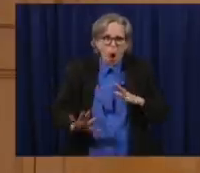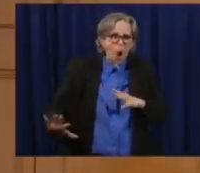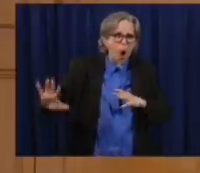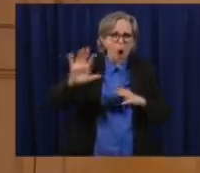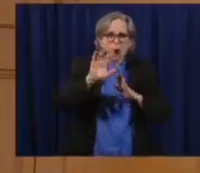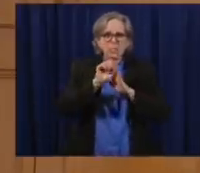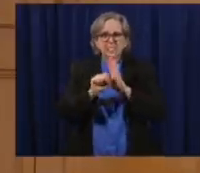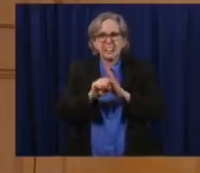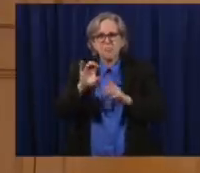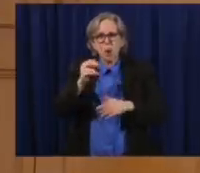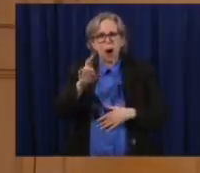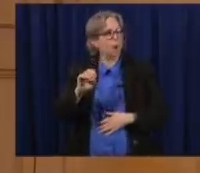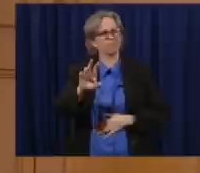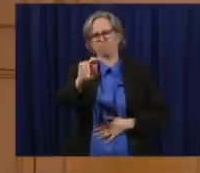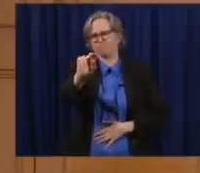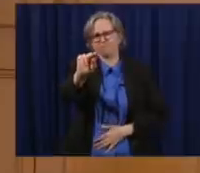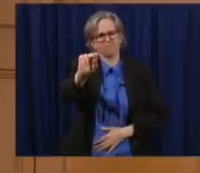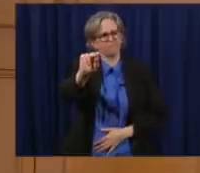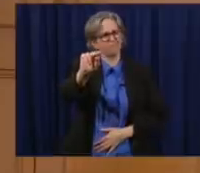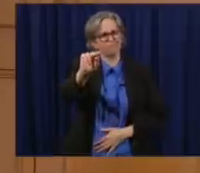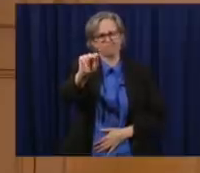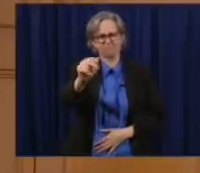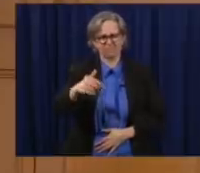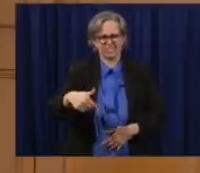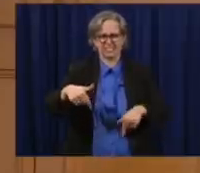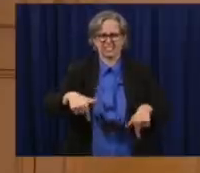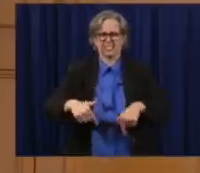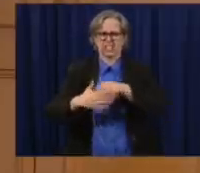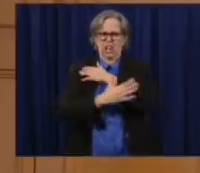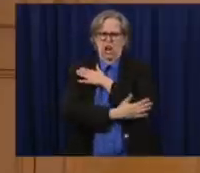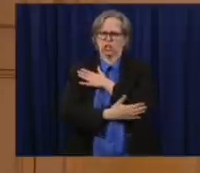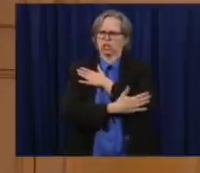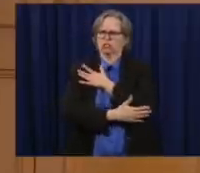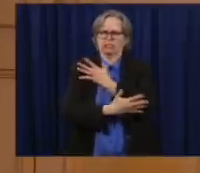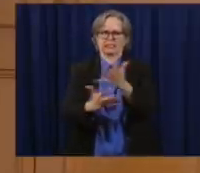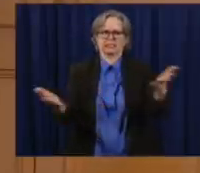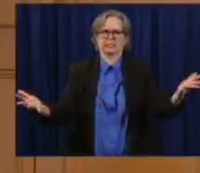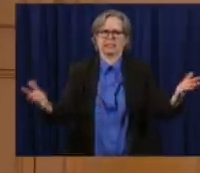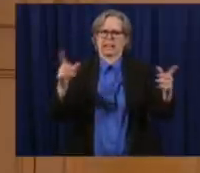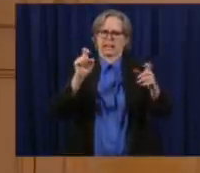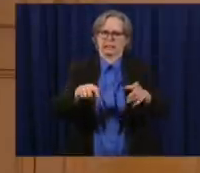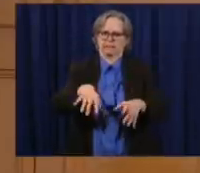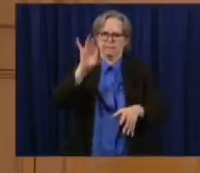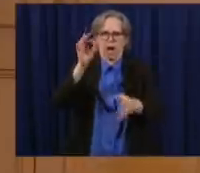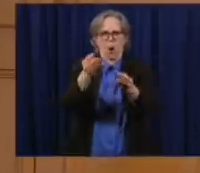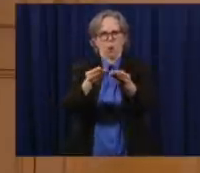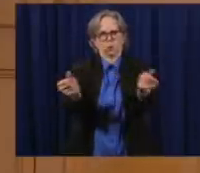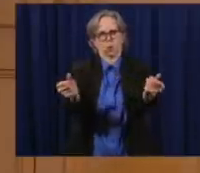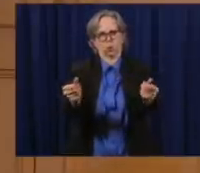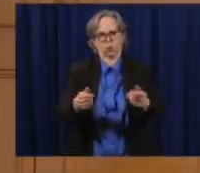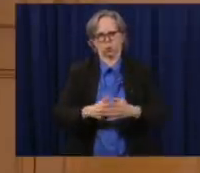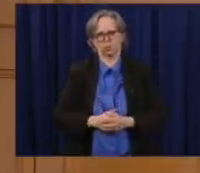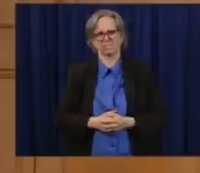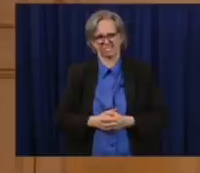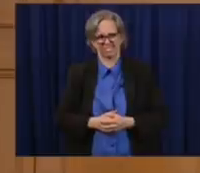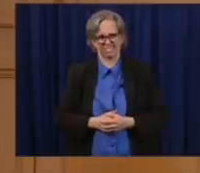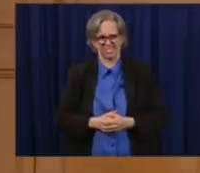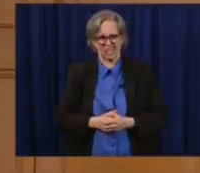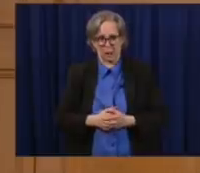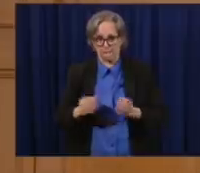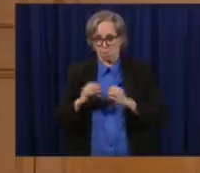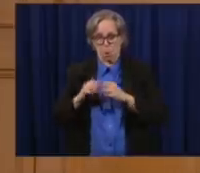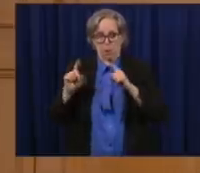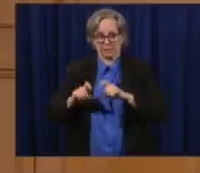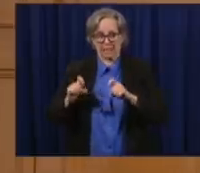country desperately needs. It will make us much more effective at this next phase we go through, which is